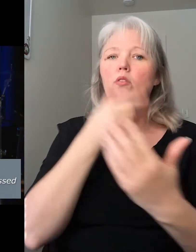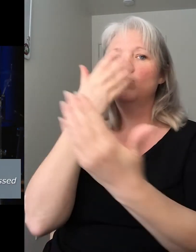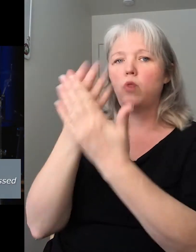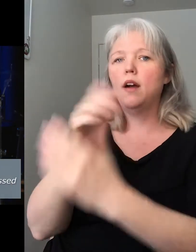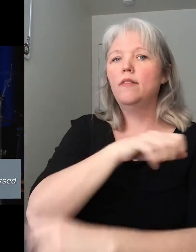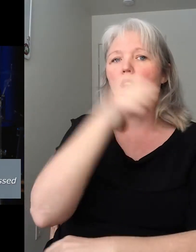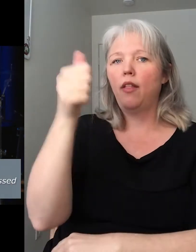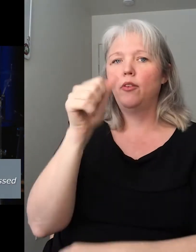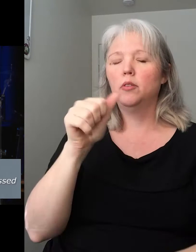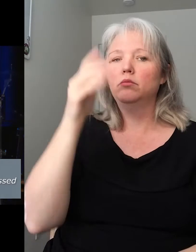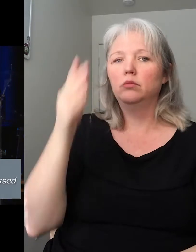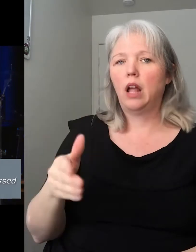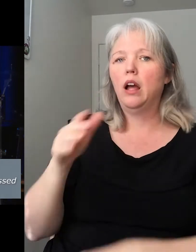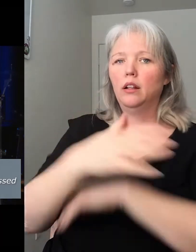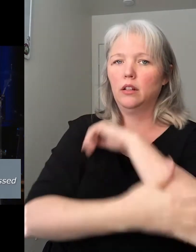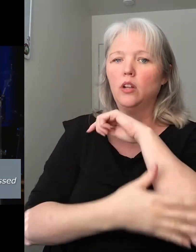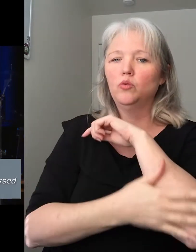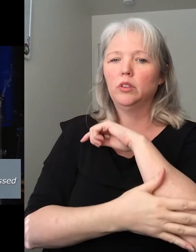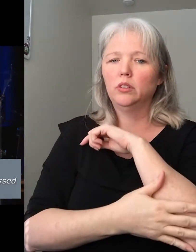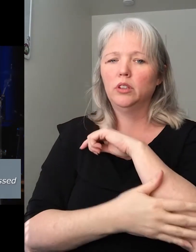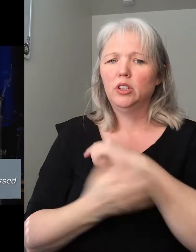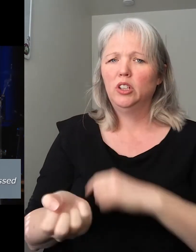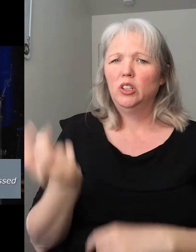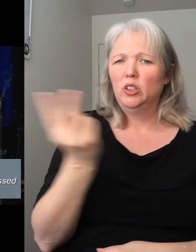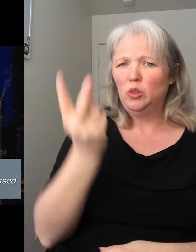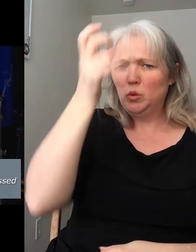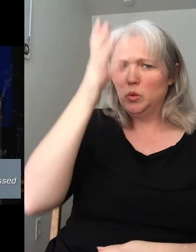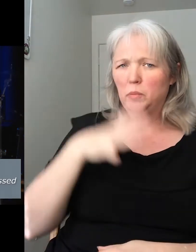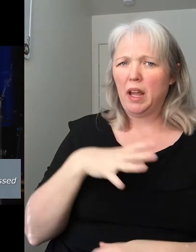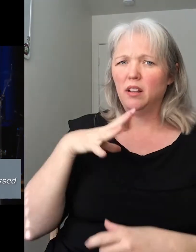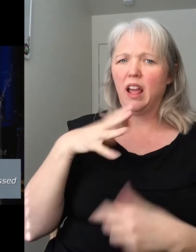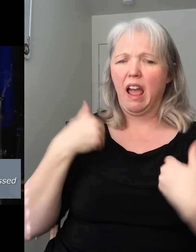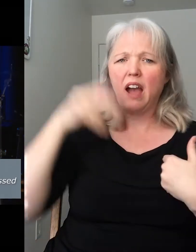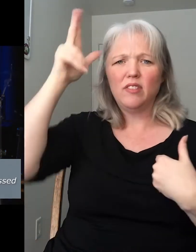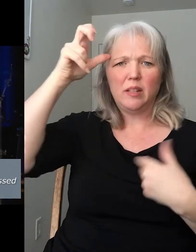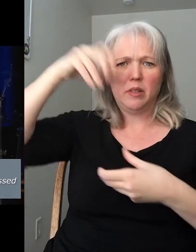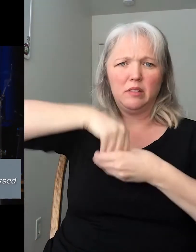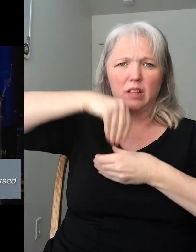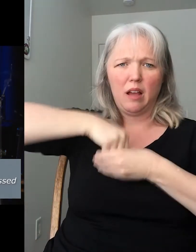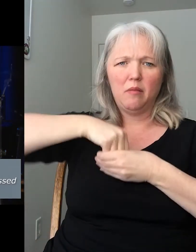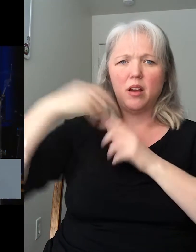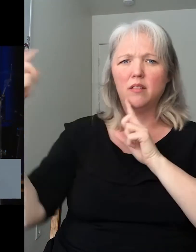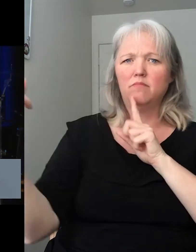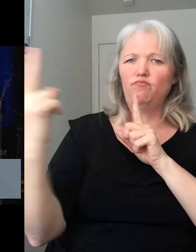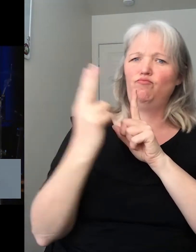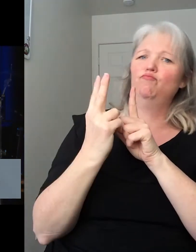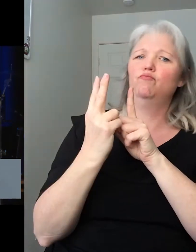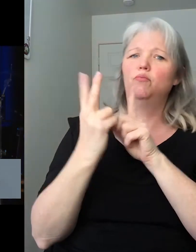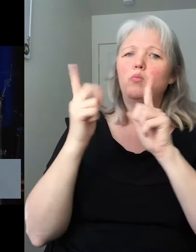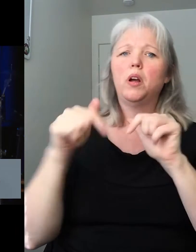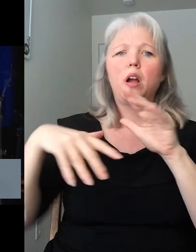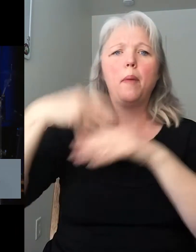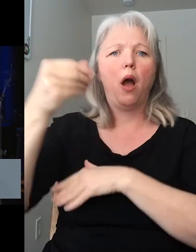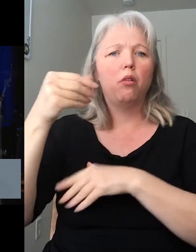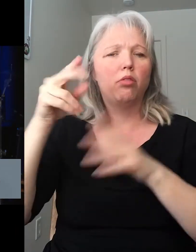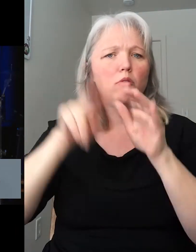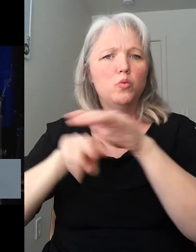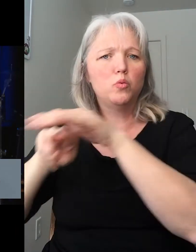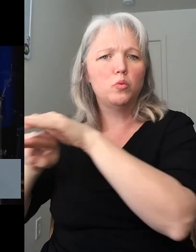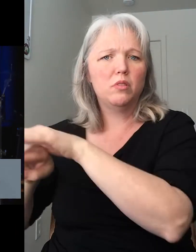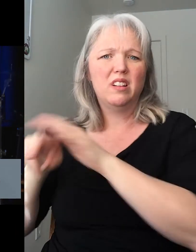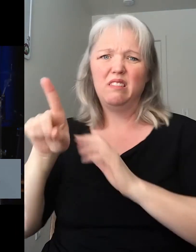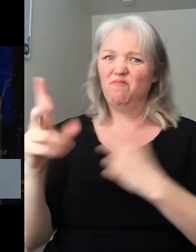into the Gadarenes, two men who were demon-possessed met him as they were coming out of the tombs. They were so